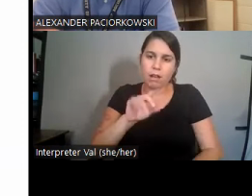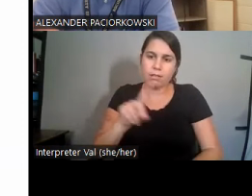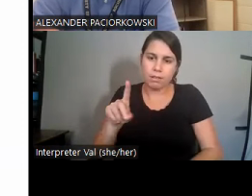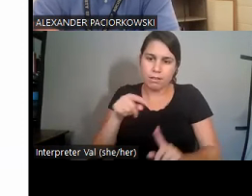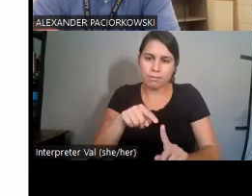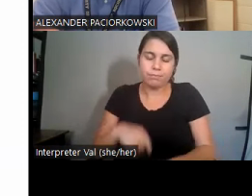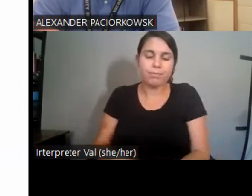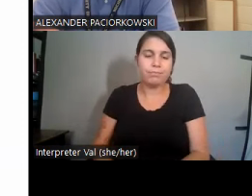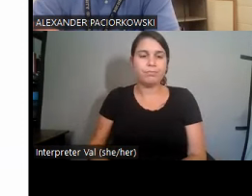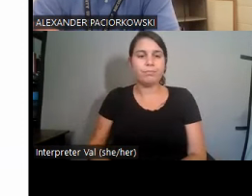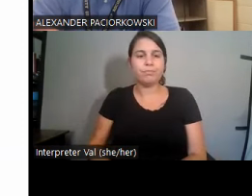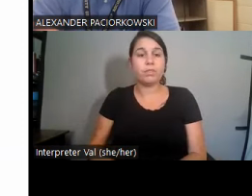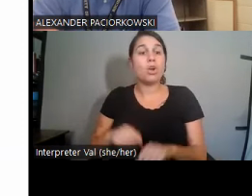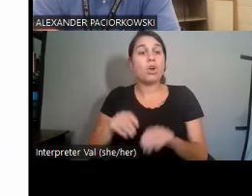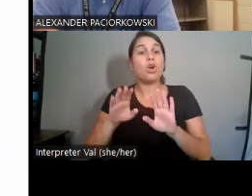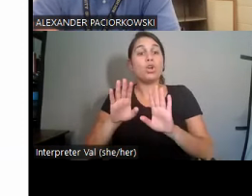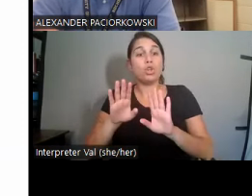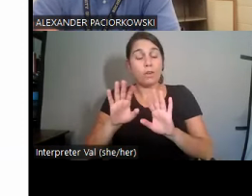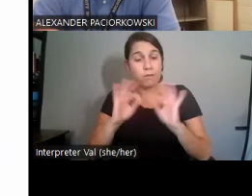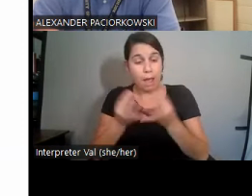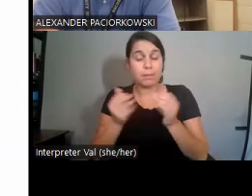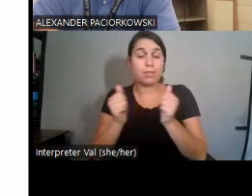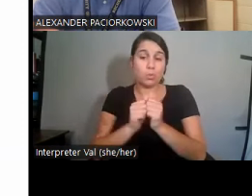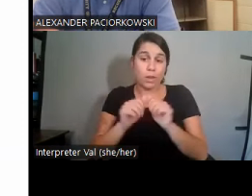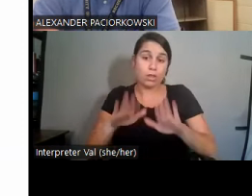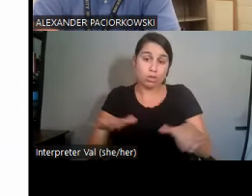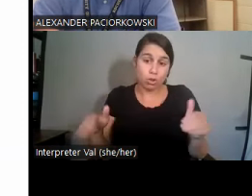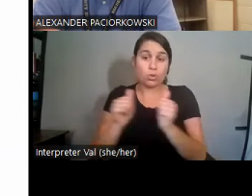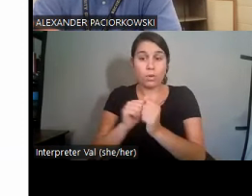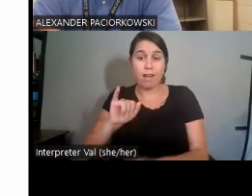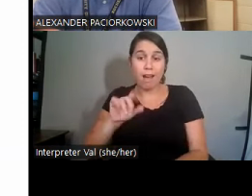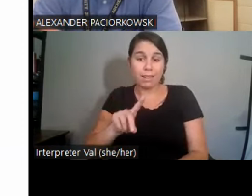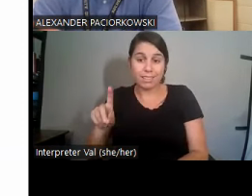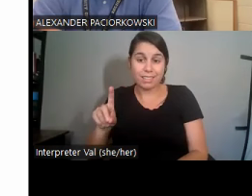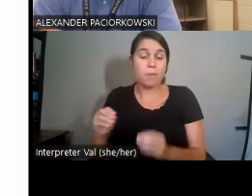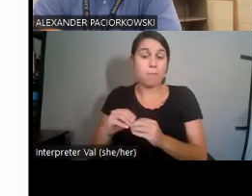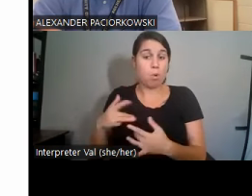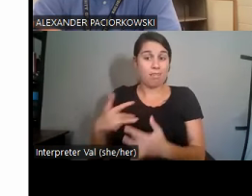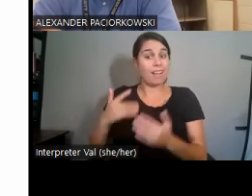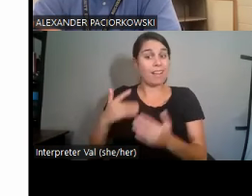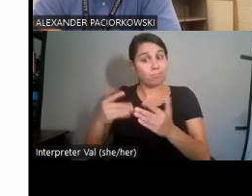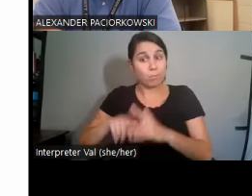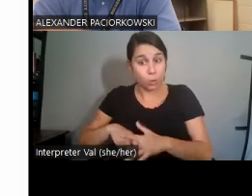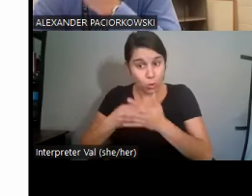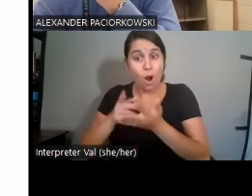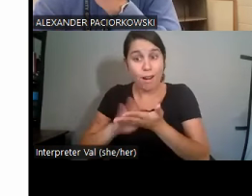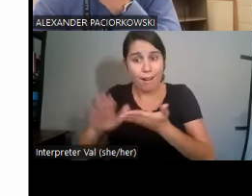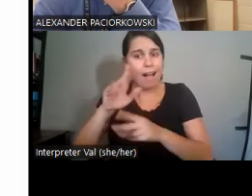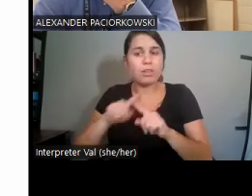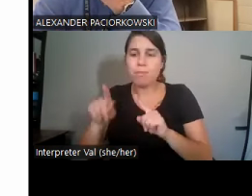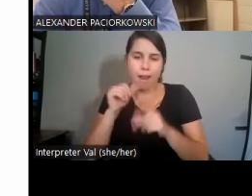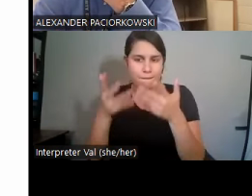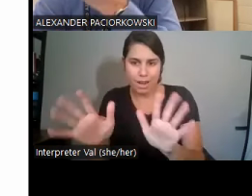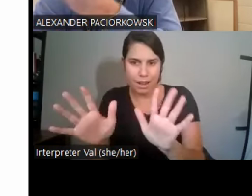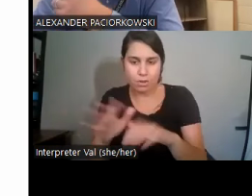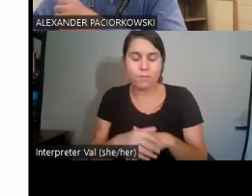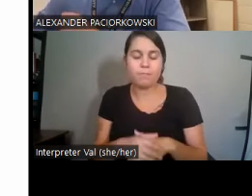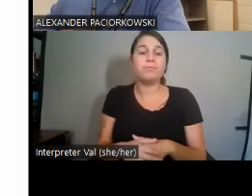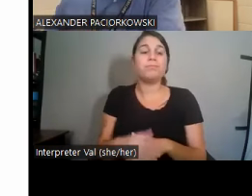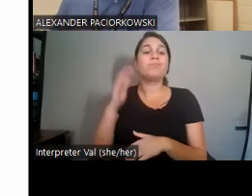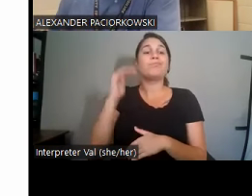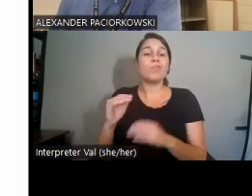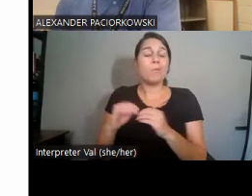Families with children with developmental diagnoses were also more likely to have started but not have completed college, and were also more likely